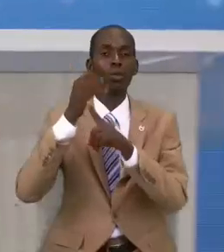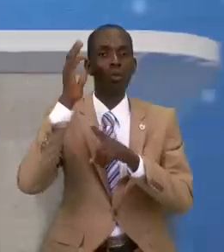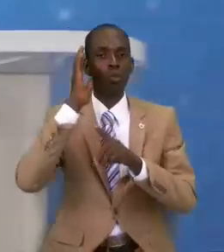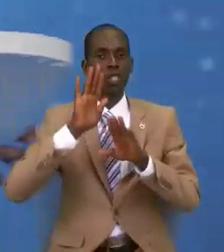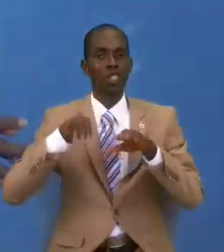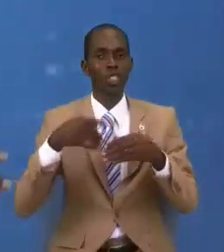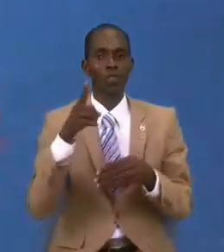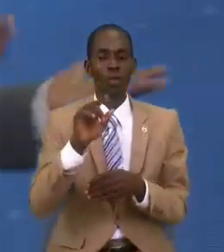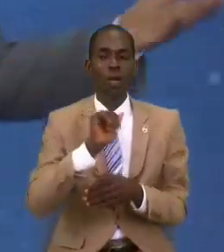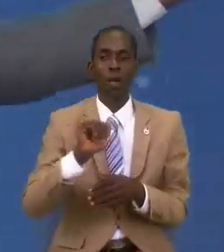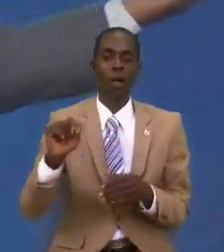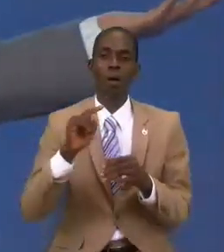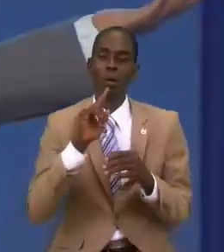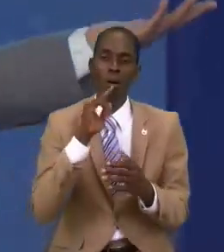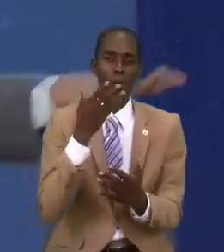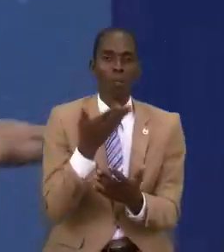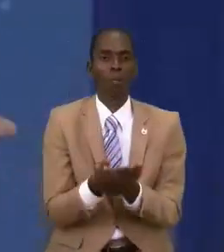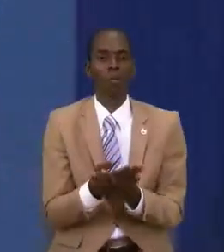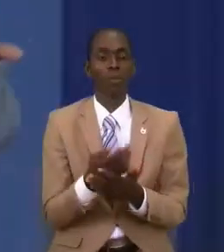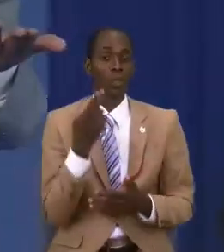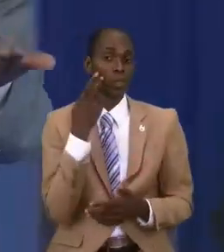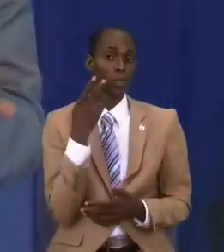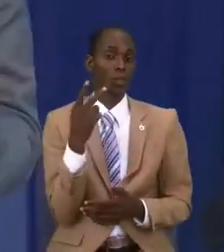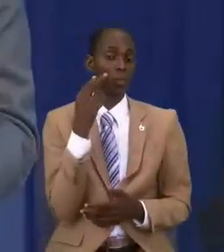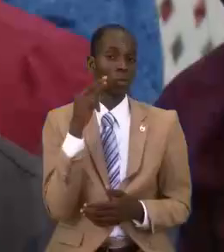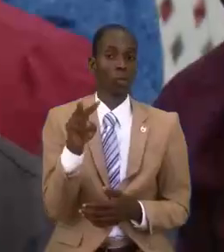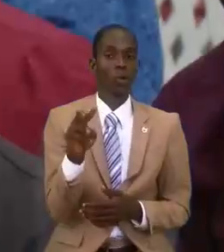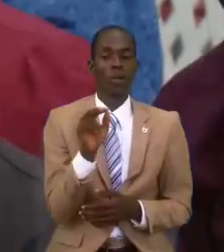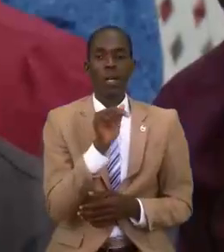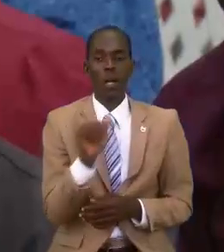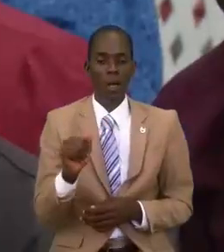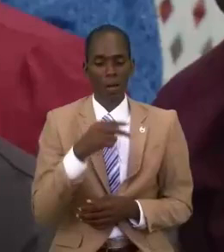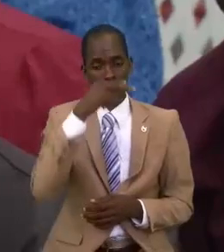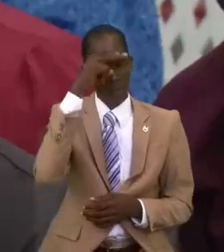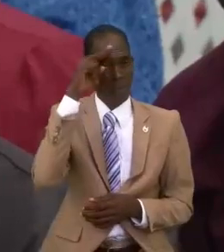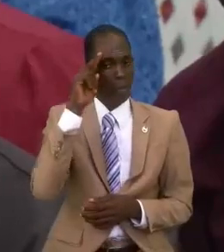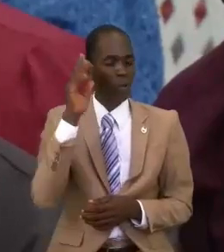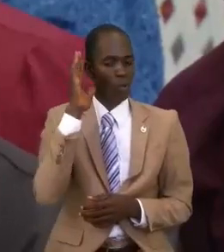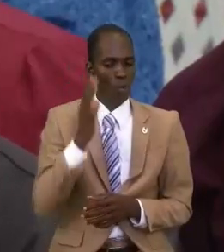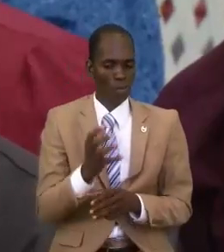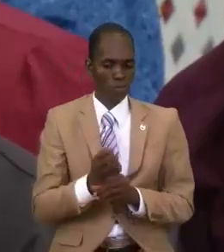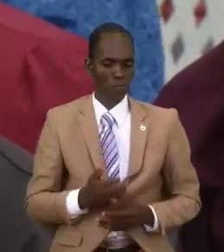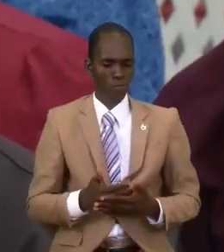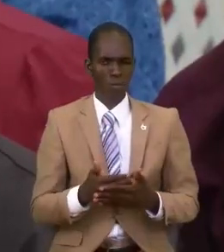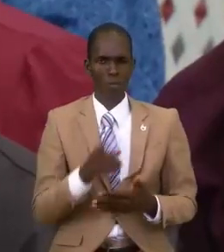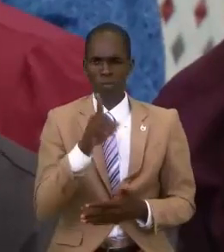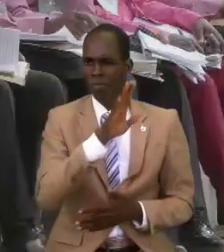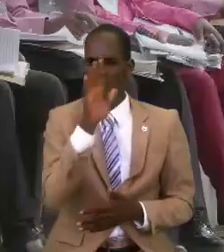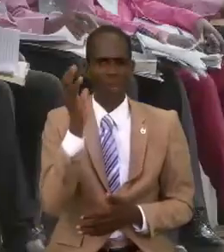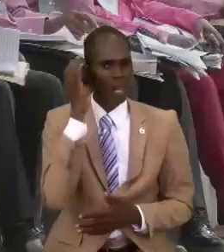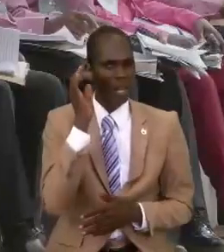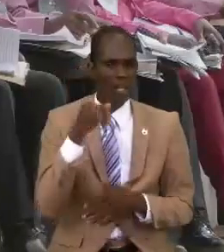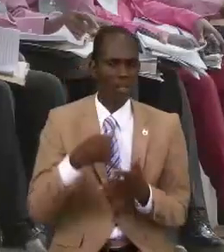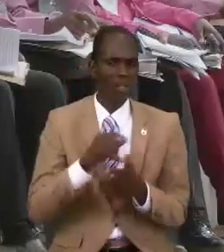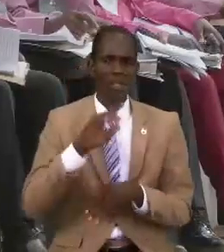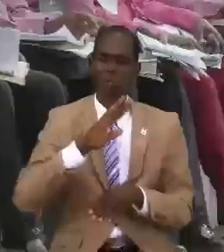virgin shall conceive. We've never heard about that until Christ came. Never. And what